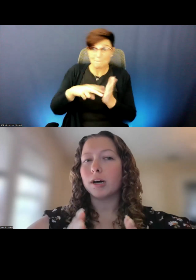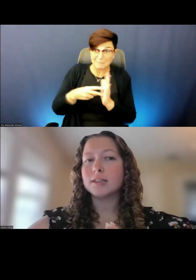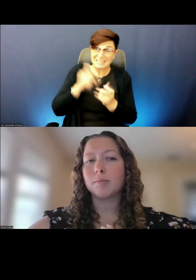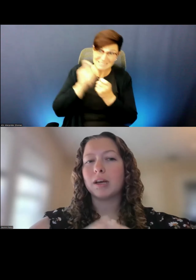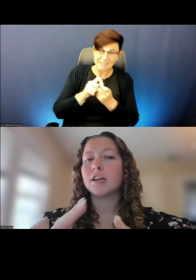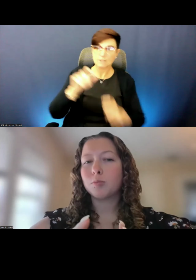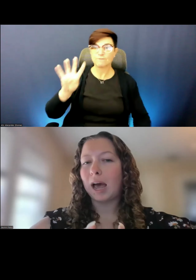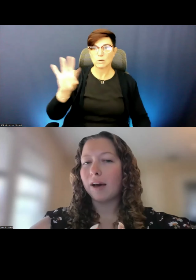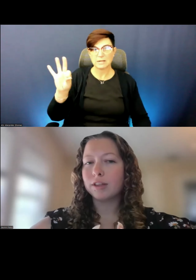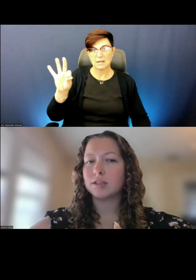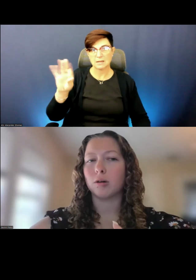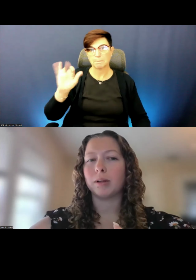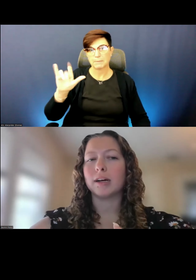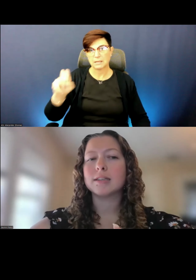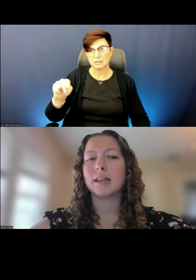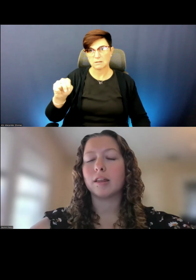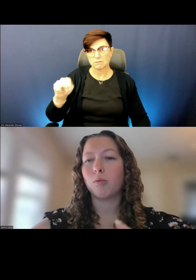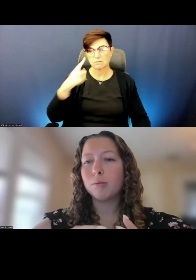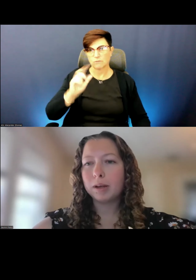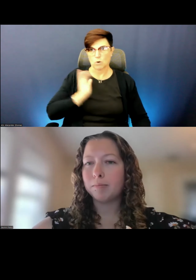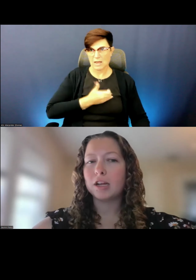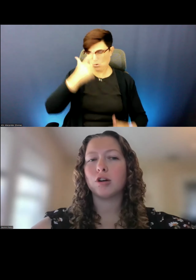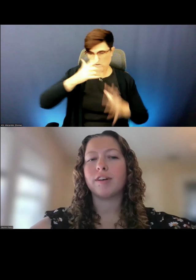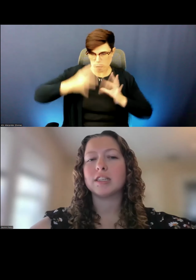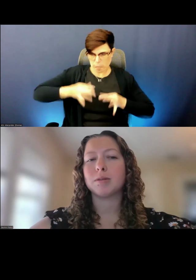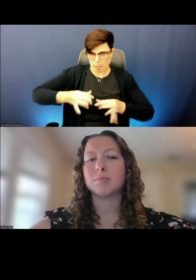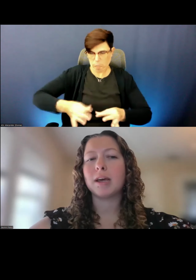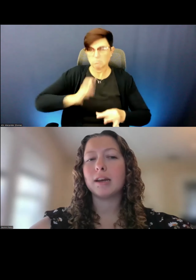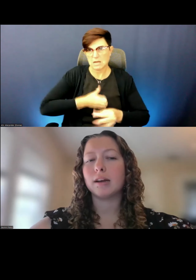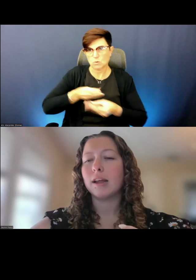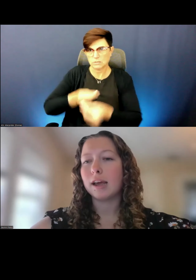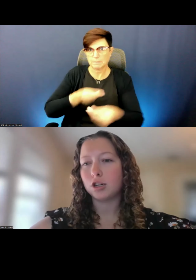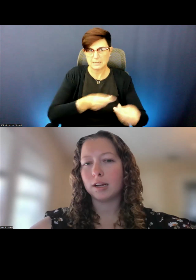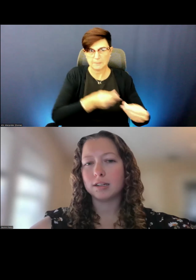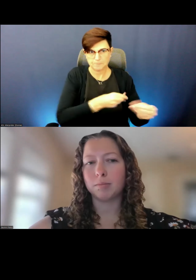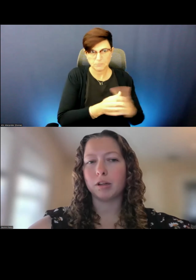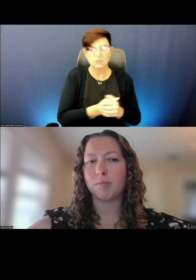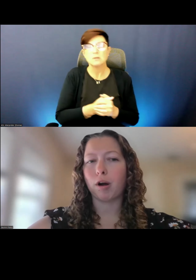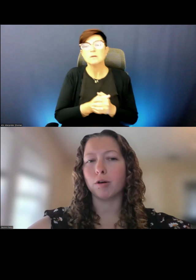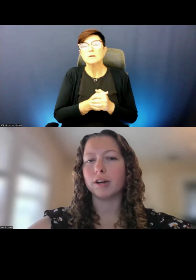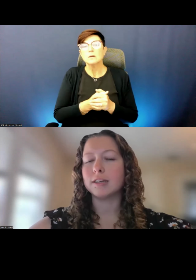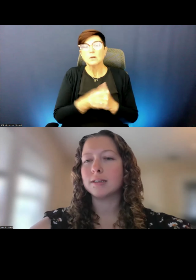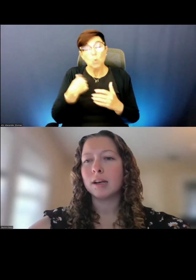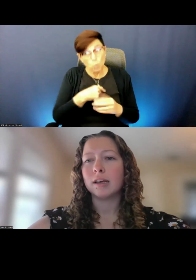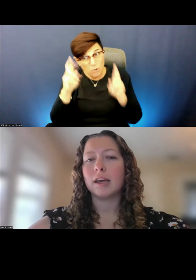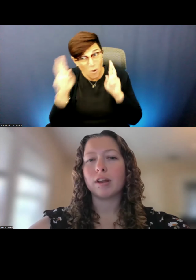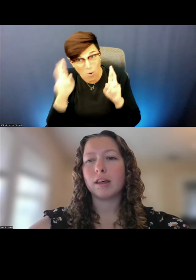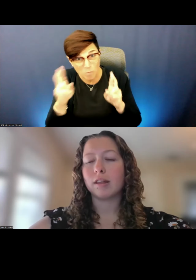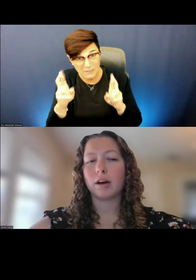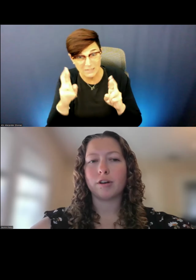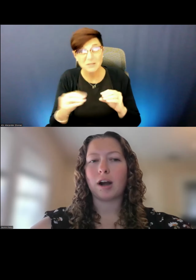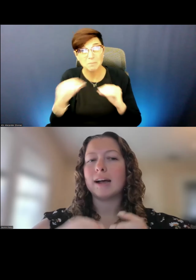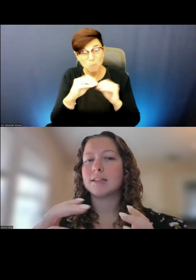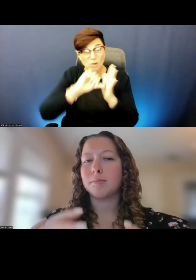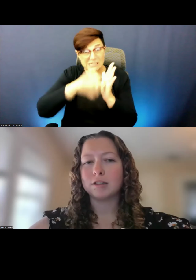hope was that because we have this surplus, that there would be major investments made in aging and disability priorities, given that